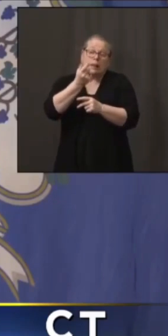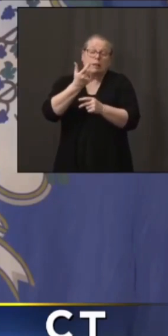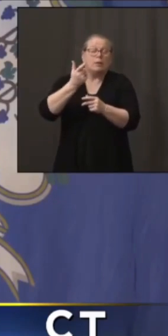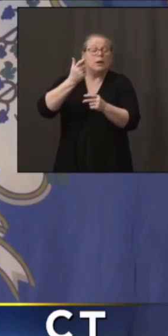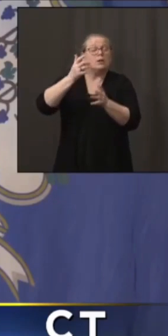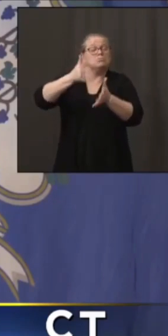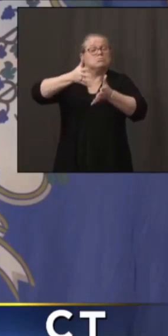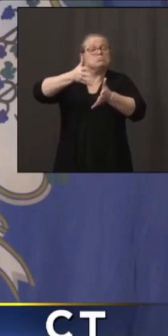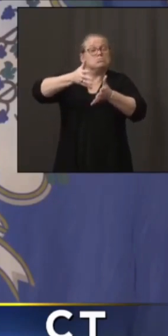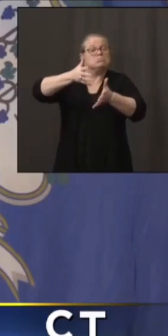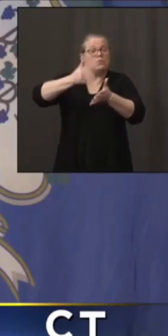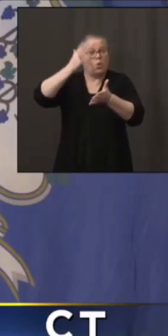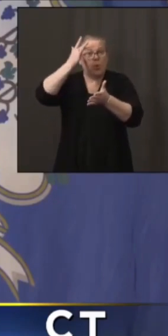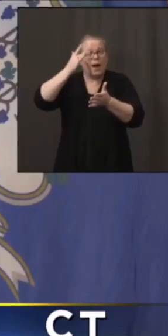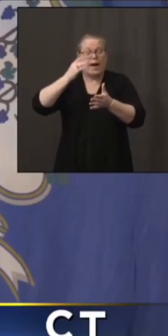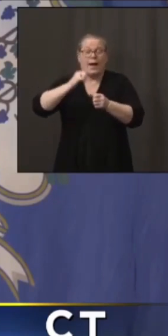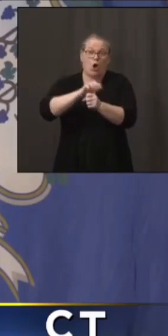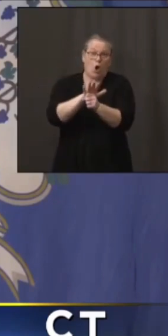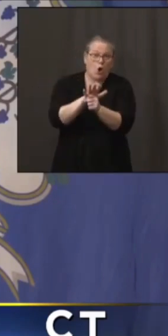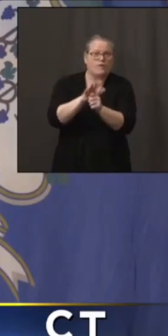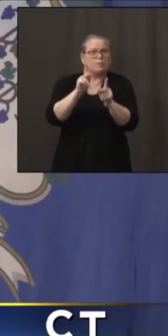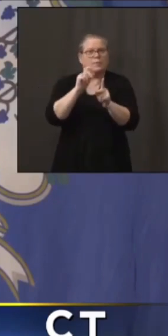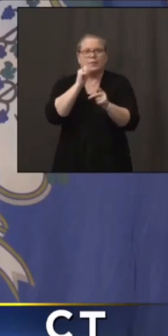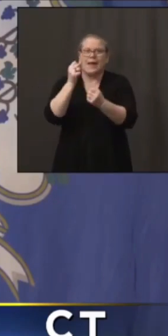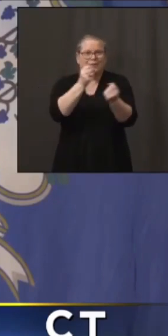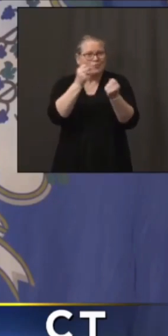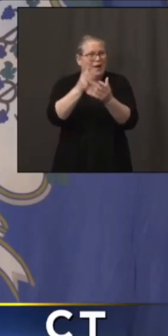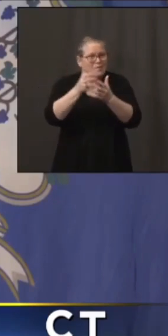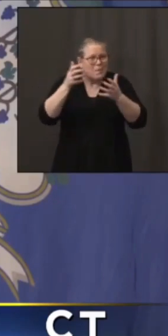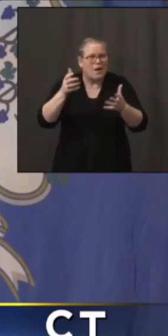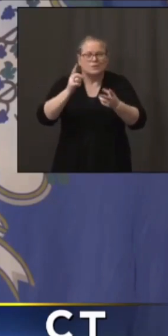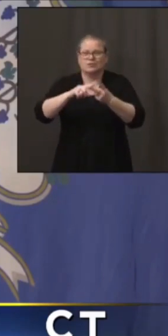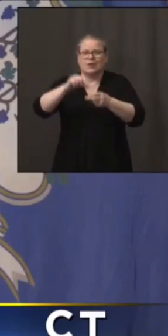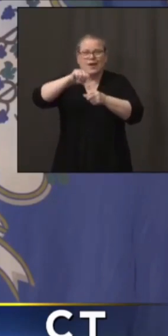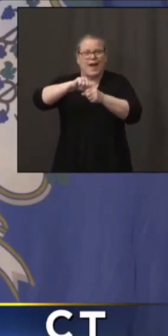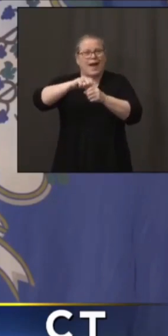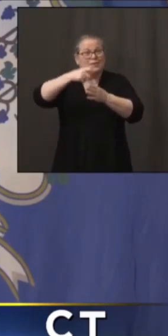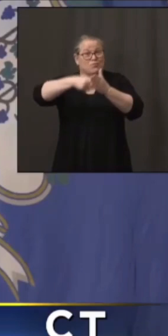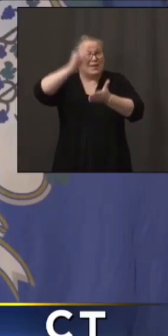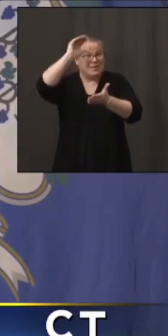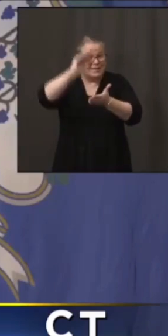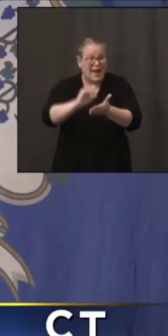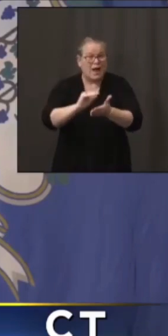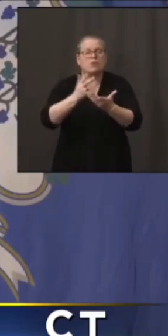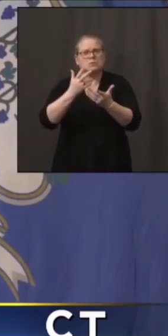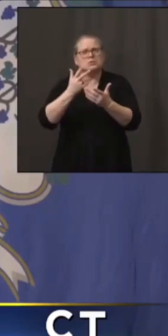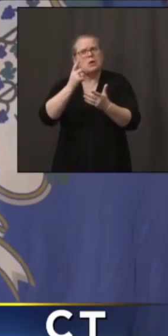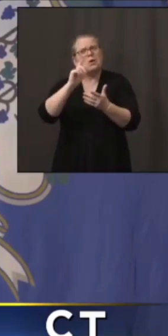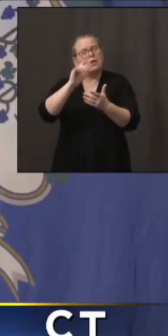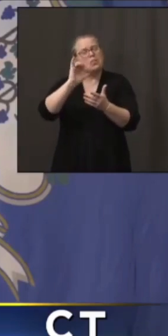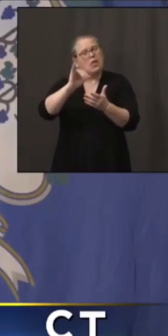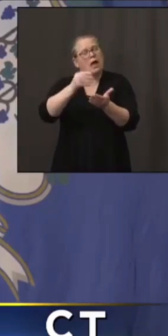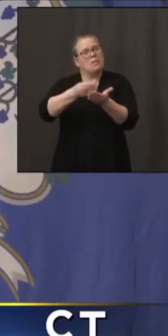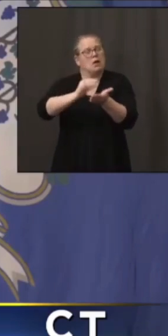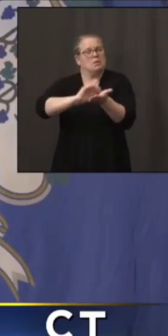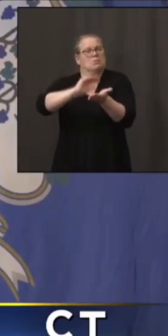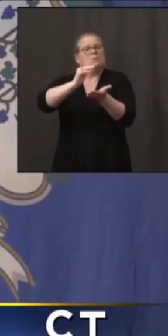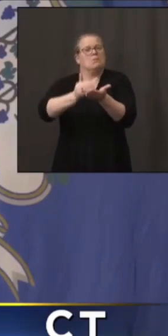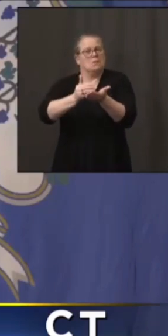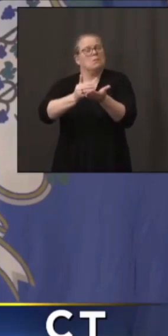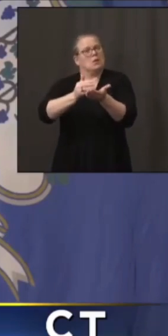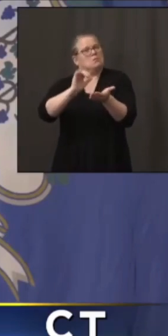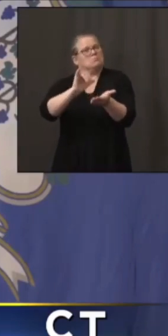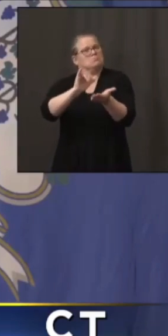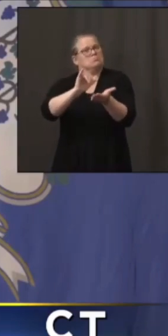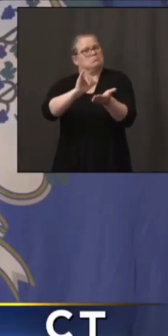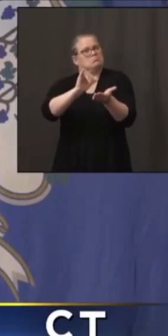of gasoline. We made a couple of proposals last year. You may have heard about them, Keith, and they were tough and they were hard